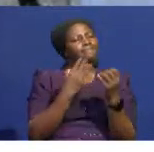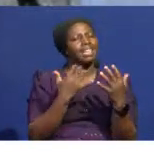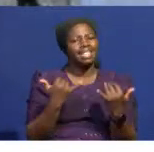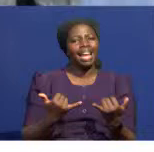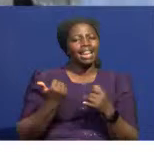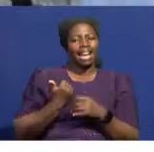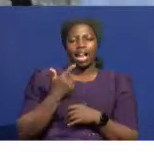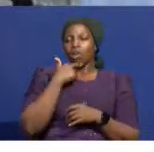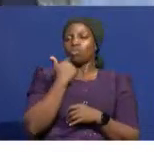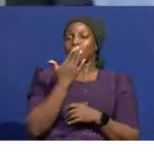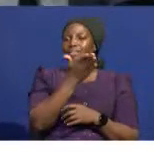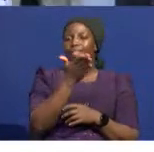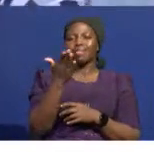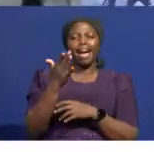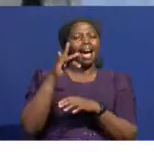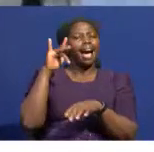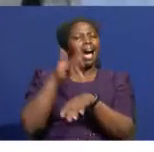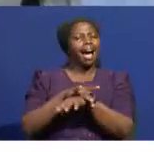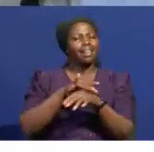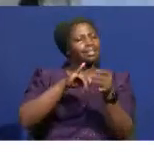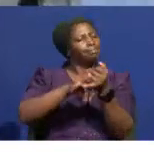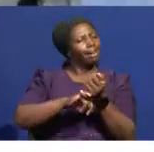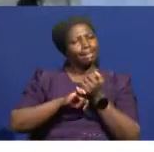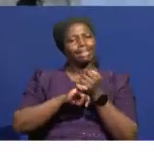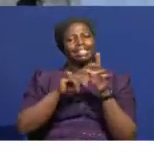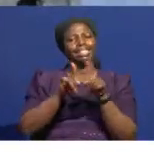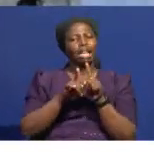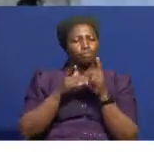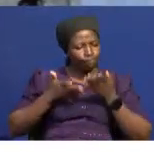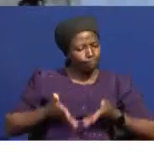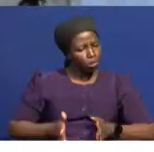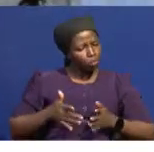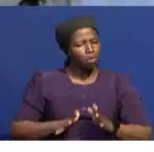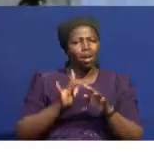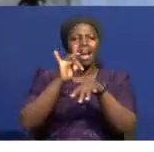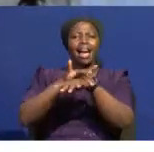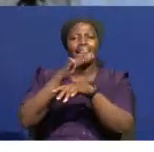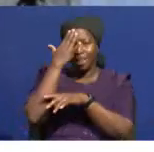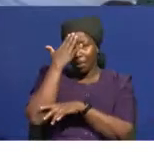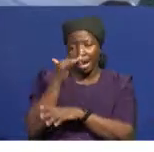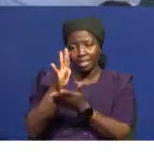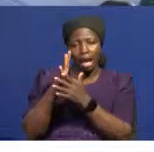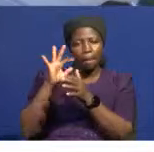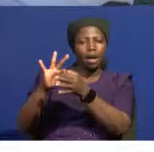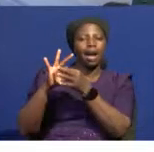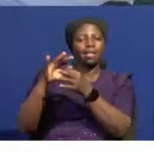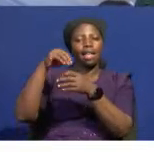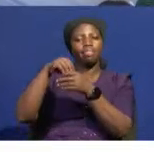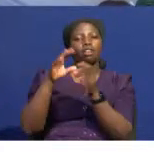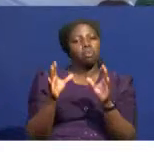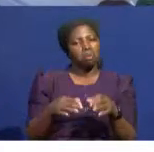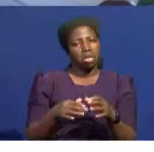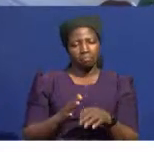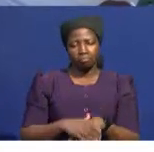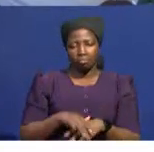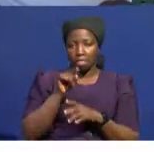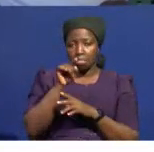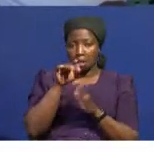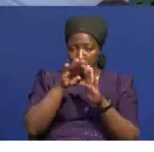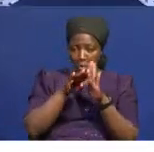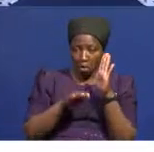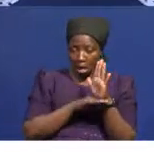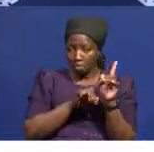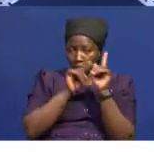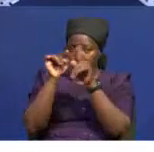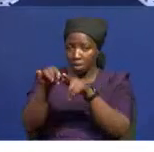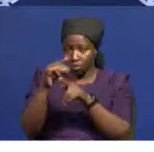and getting children in their early age just because of some culture in the community. The initiative took its campaigns to